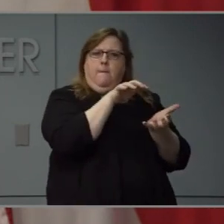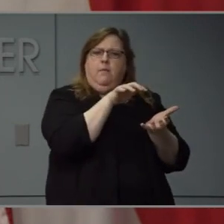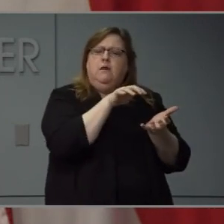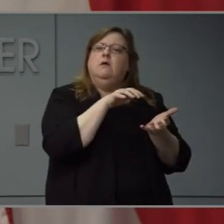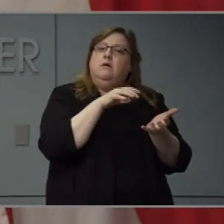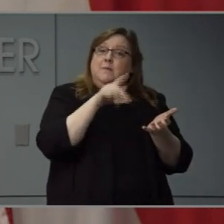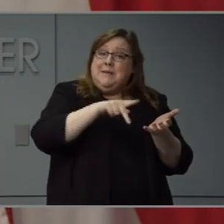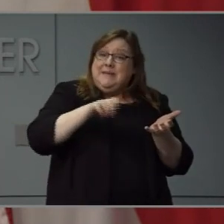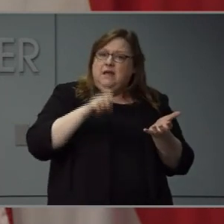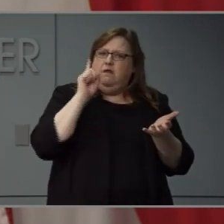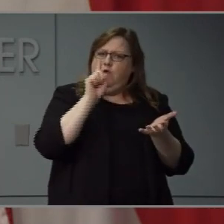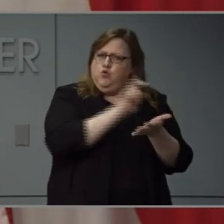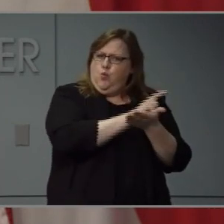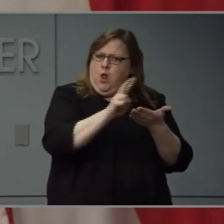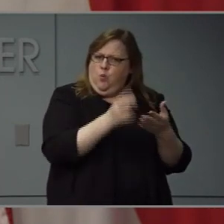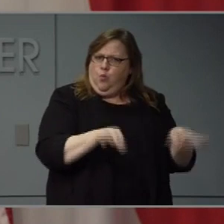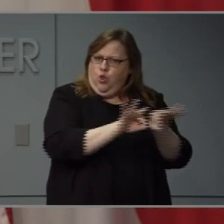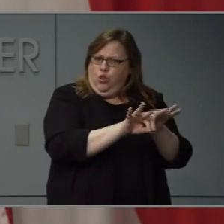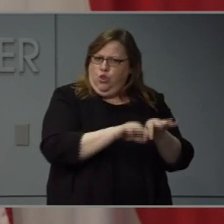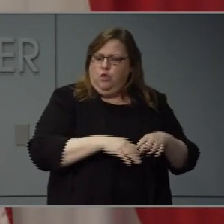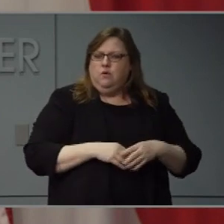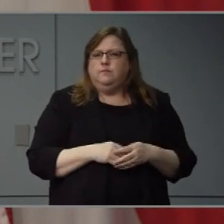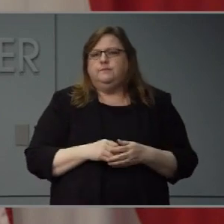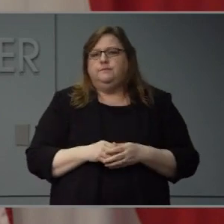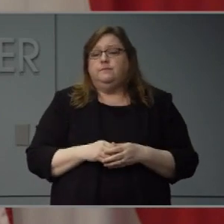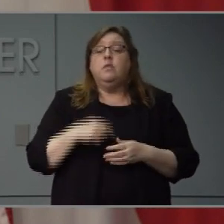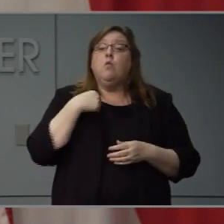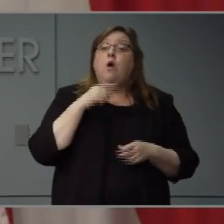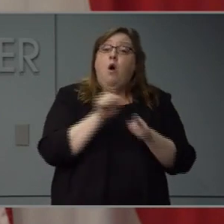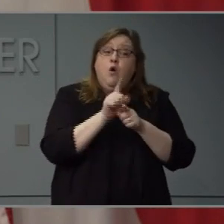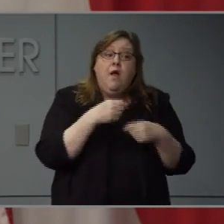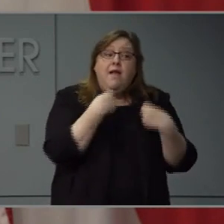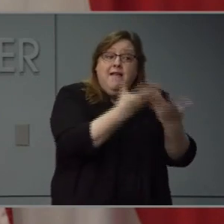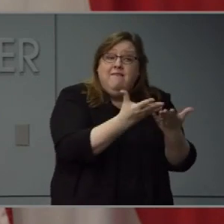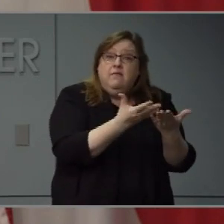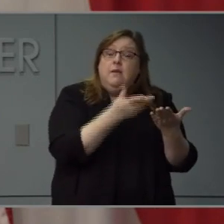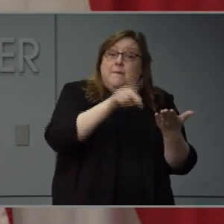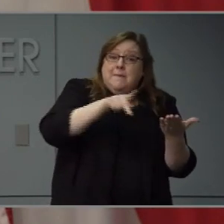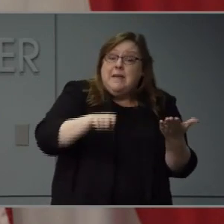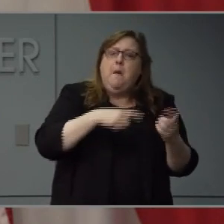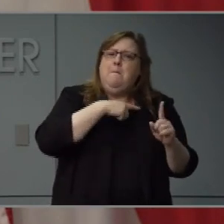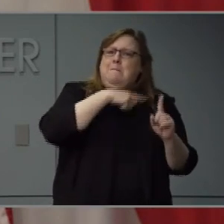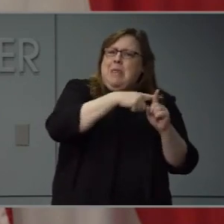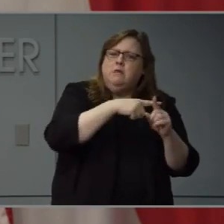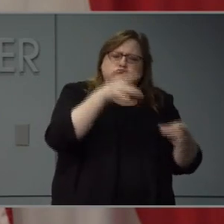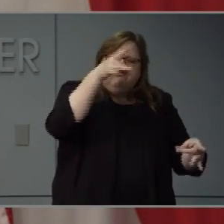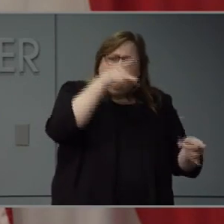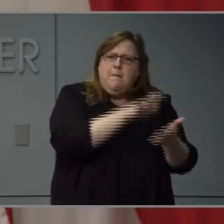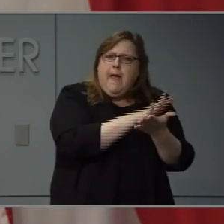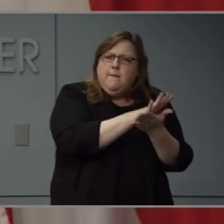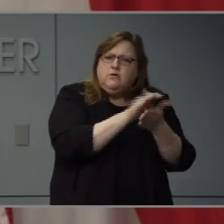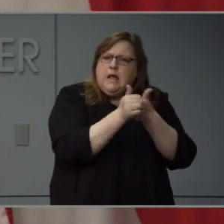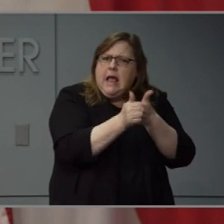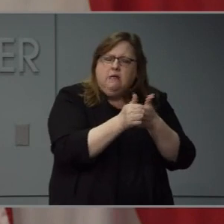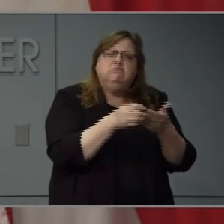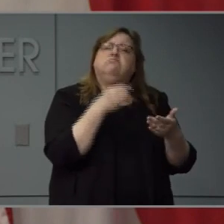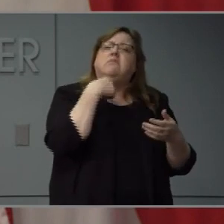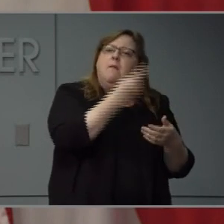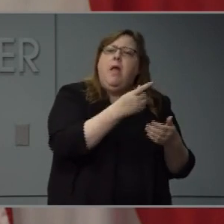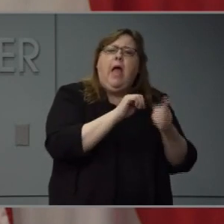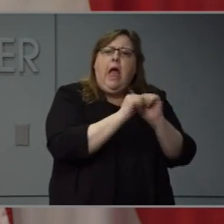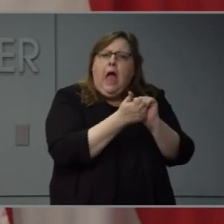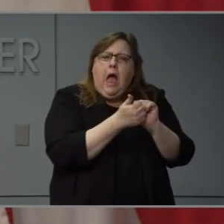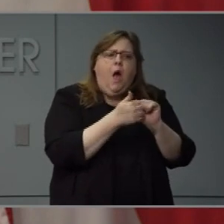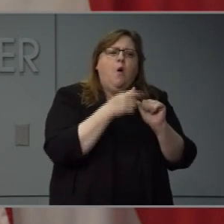receive instructions on proper PPE use and instructions for reordering more PPE. Emergency managers and National